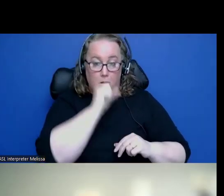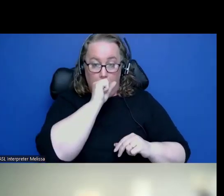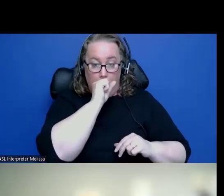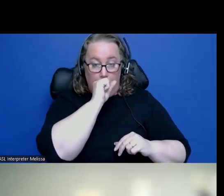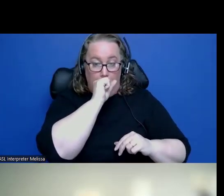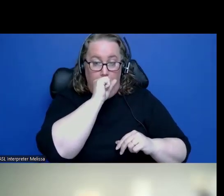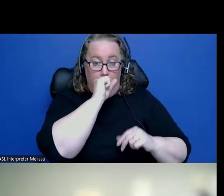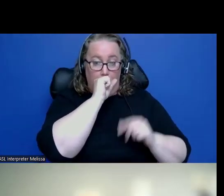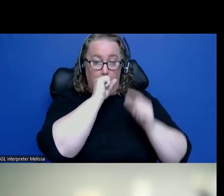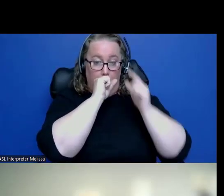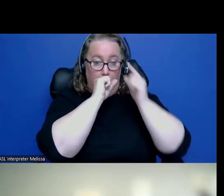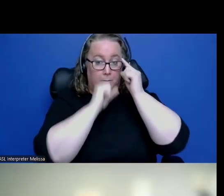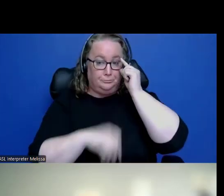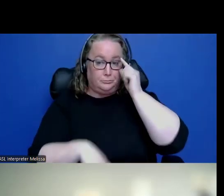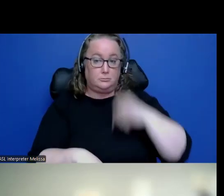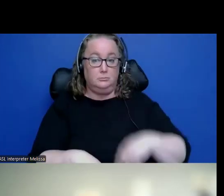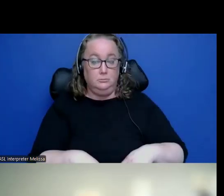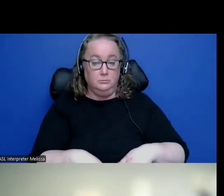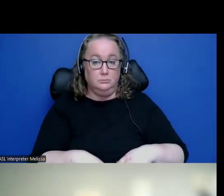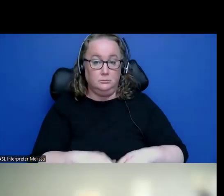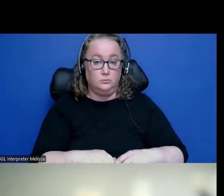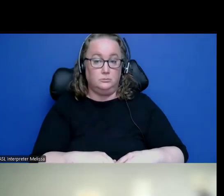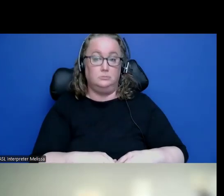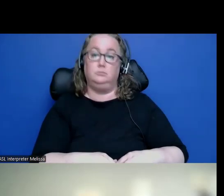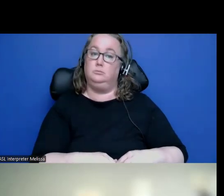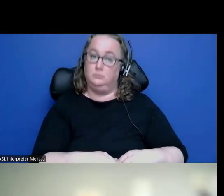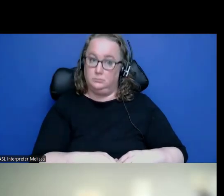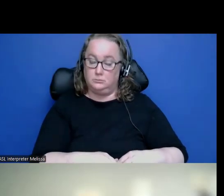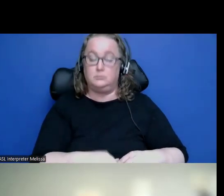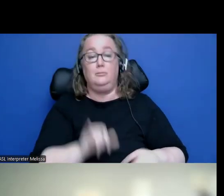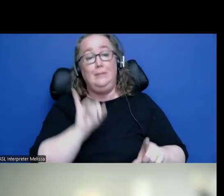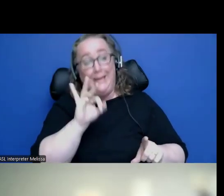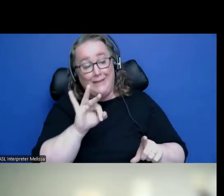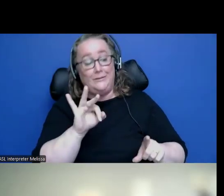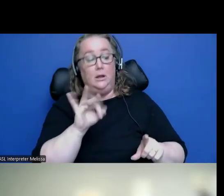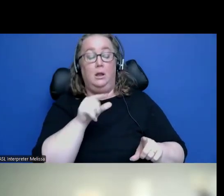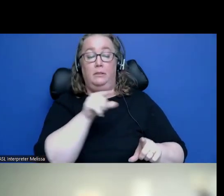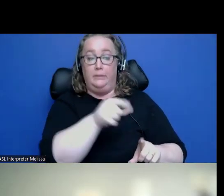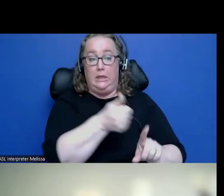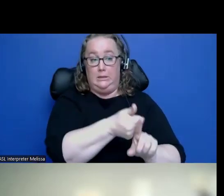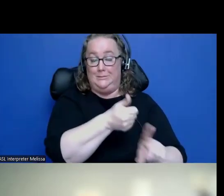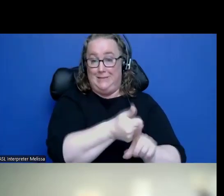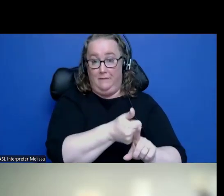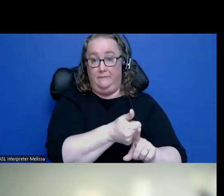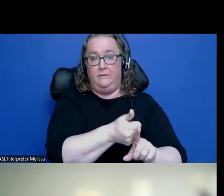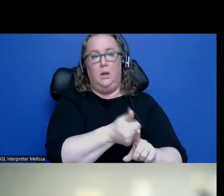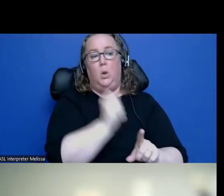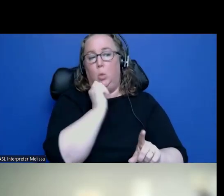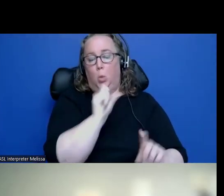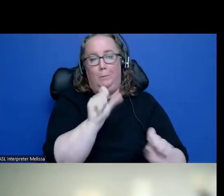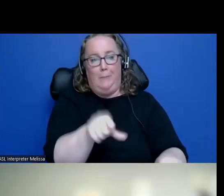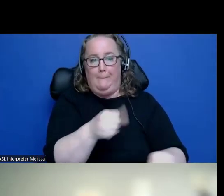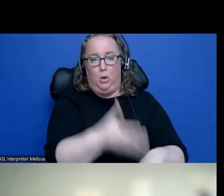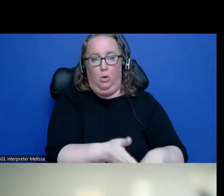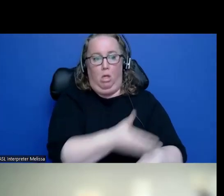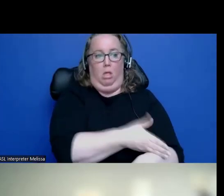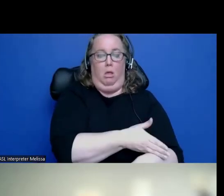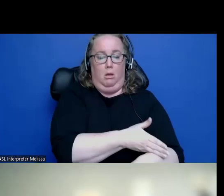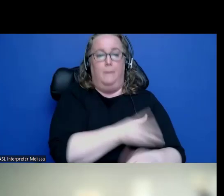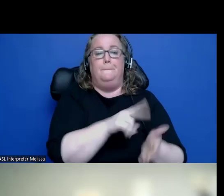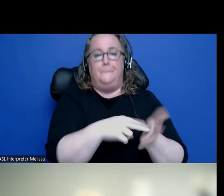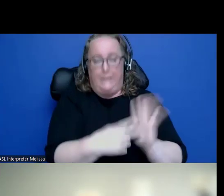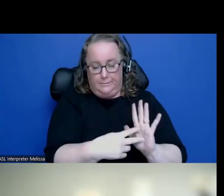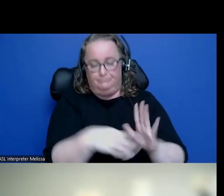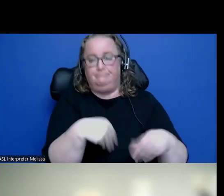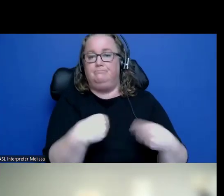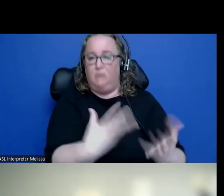at risk of immediate, substantial, and irreversible deterioration. Thus, a long-term order that